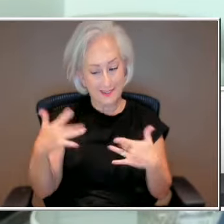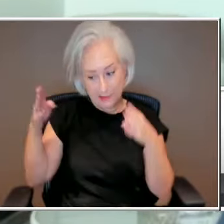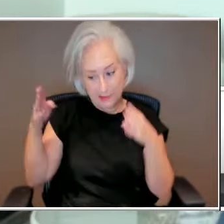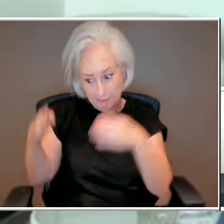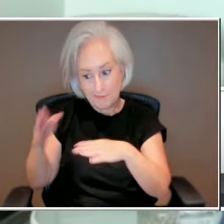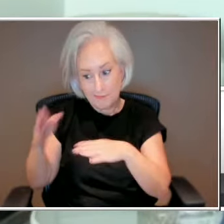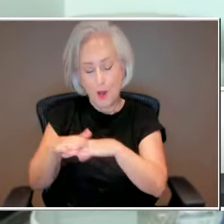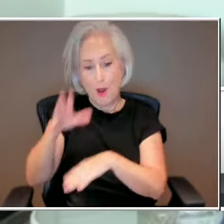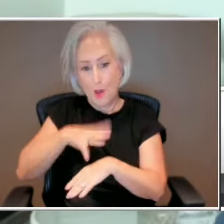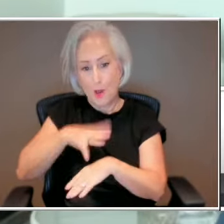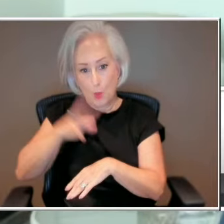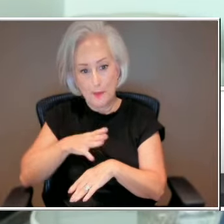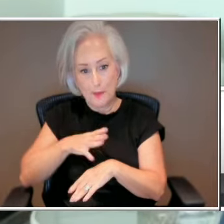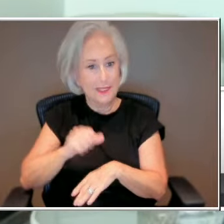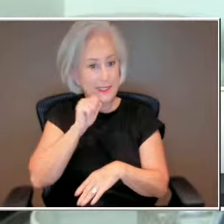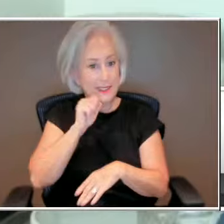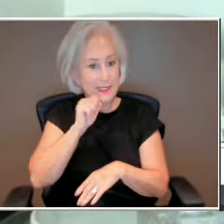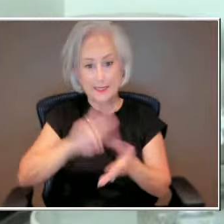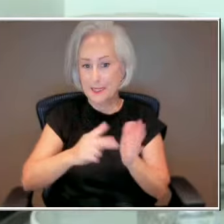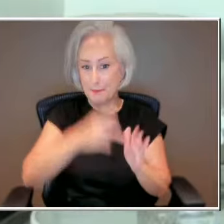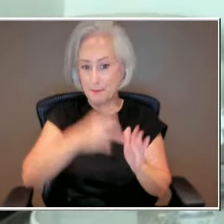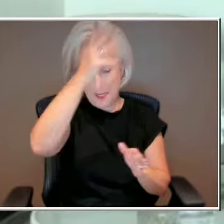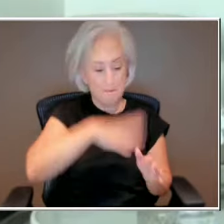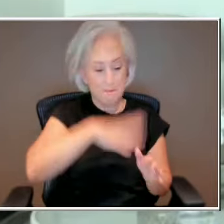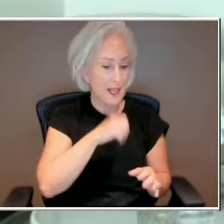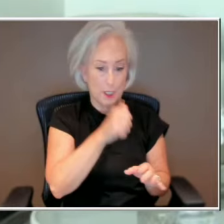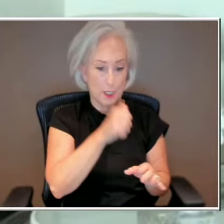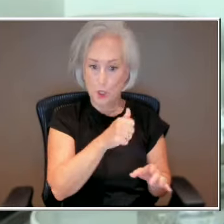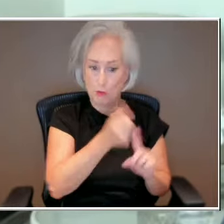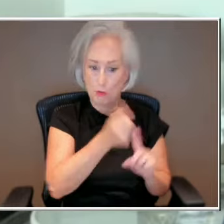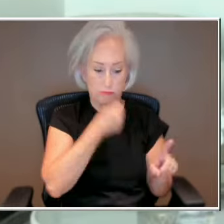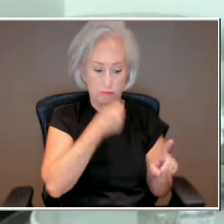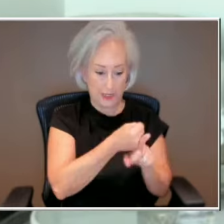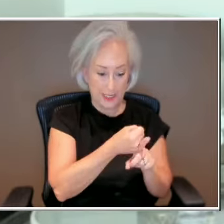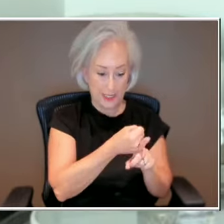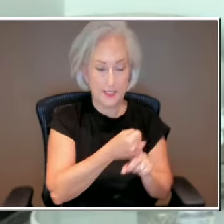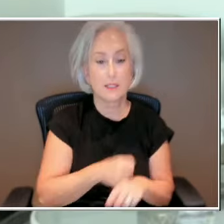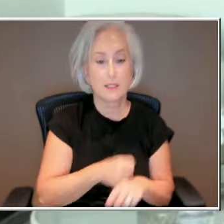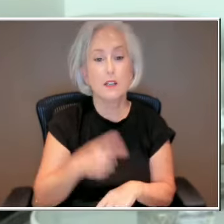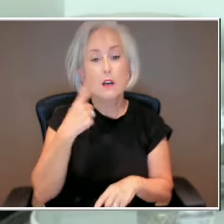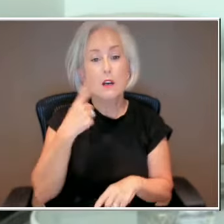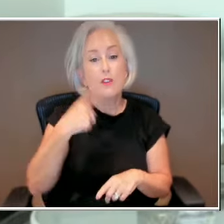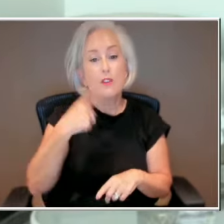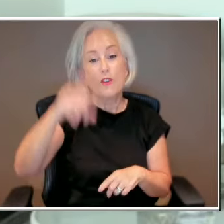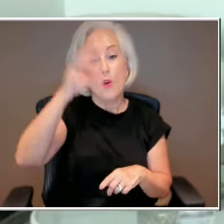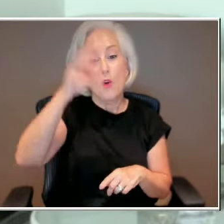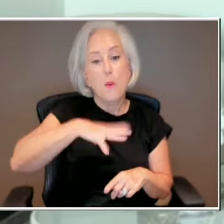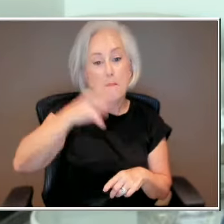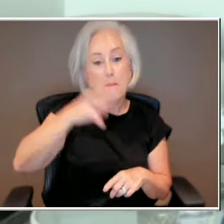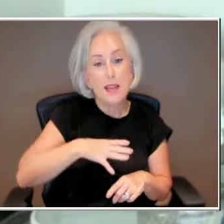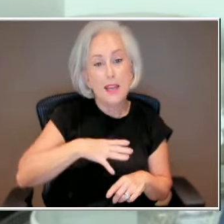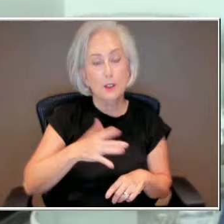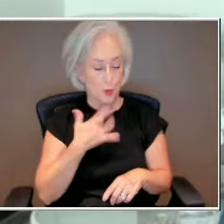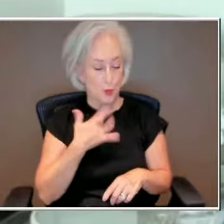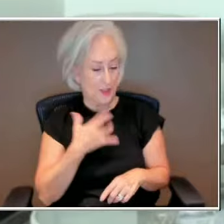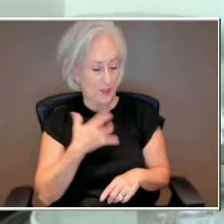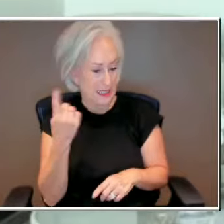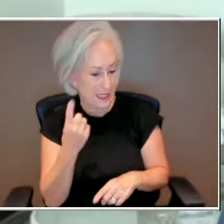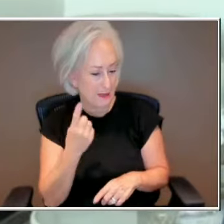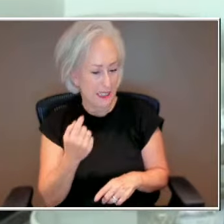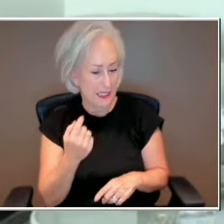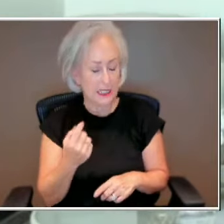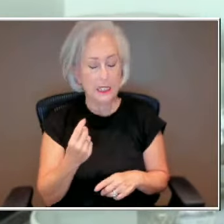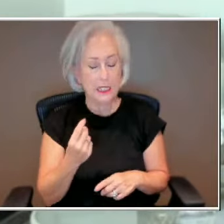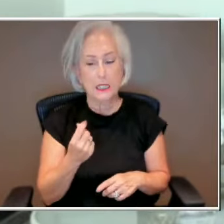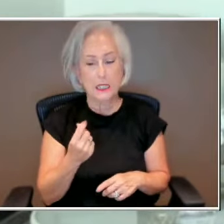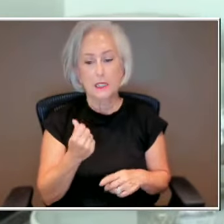men never get breast cancer. And I think for gentlemen who are feeling a symptom or having a symptom or see something with their doctor, having